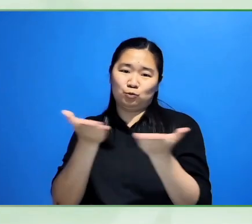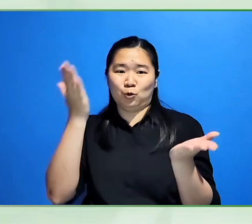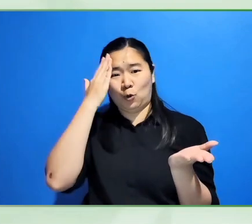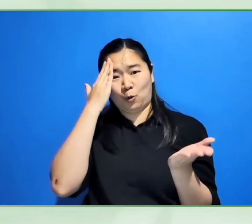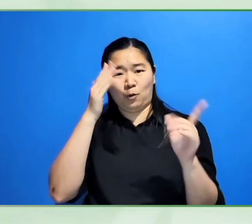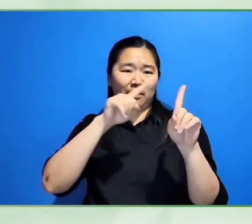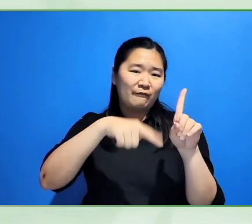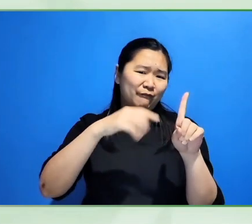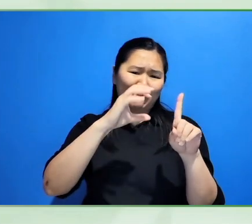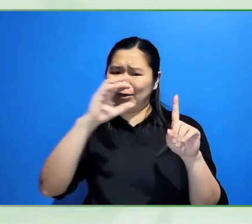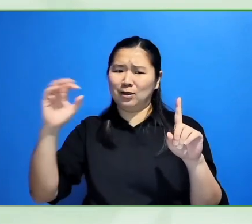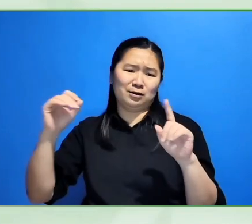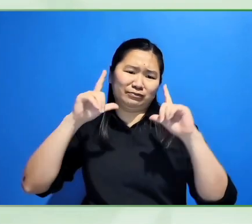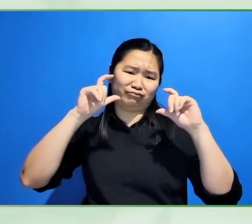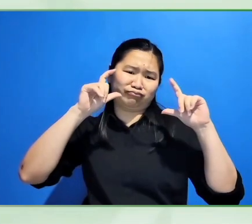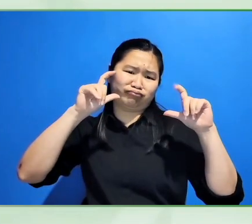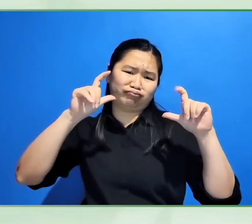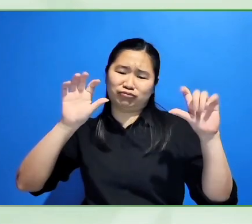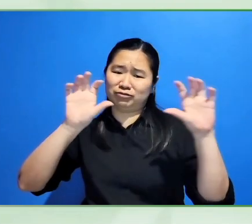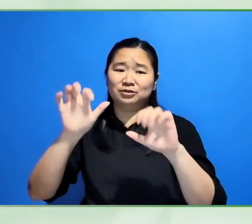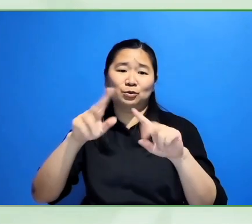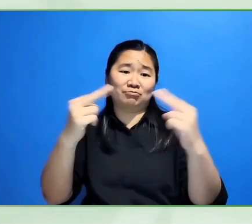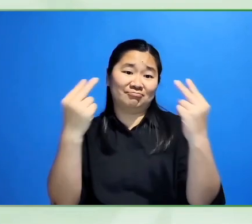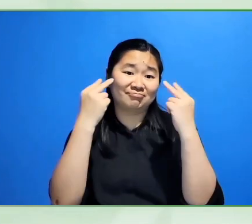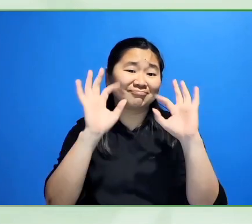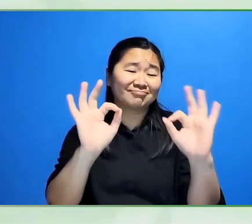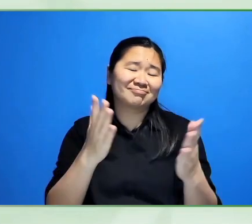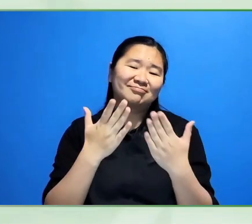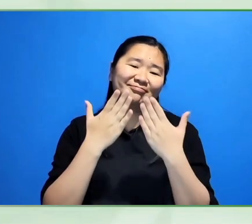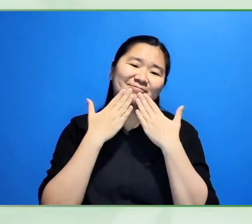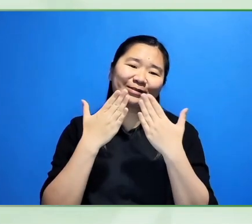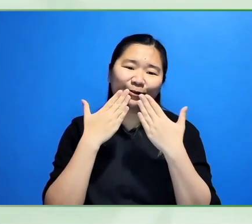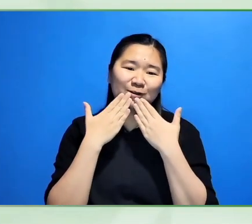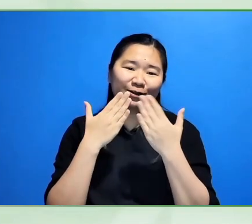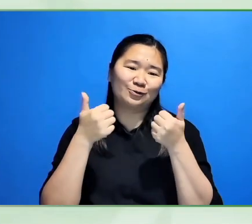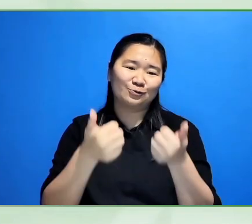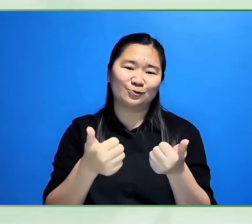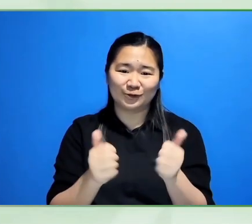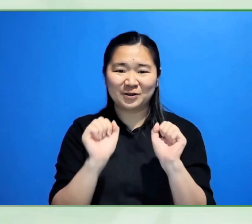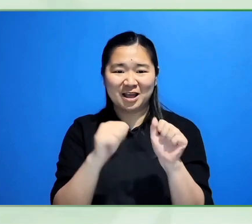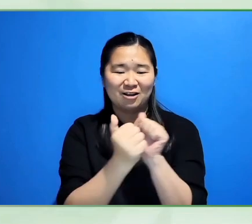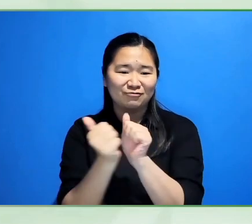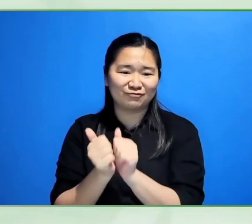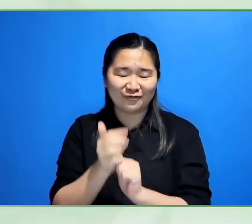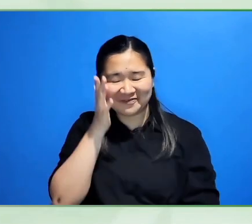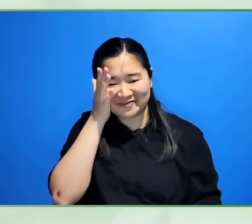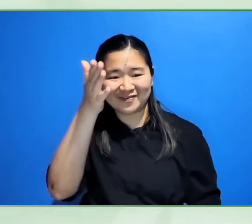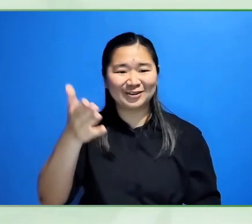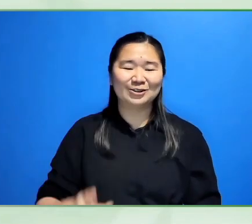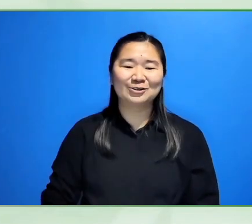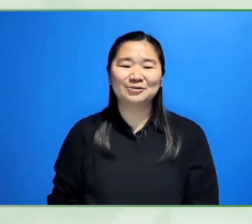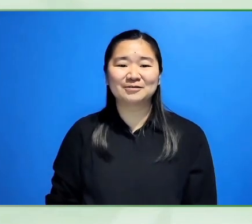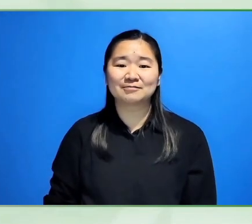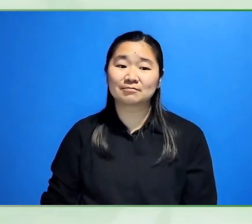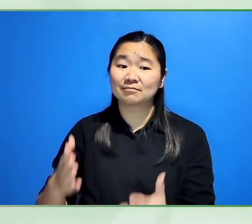Thank you, Anna. That's a very interesting model as well, recycling. So thank you for that. I suppose the audience